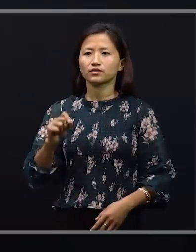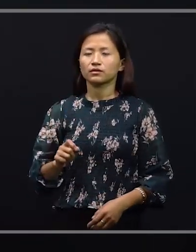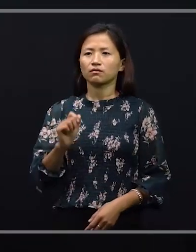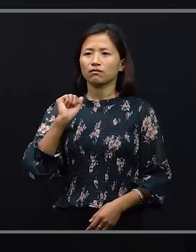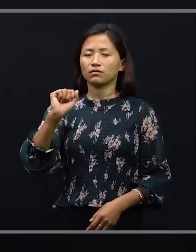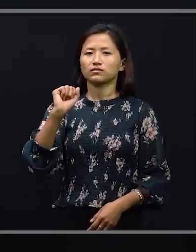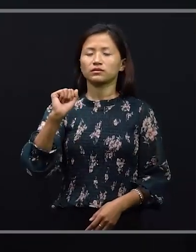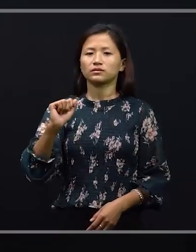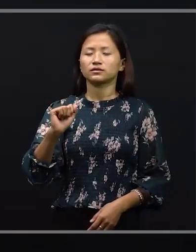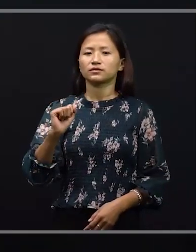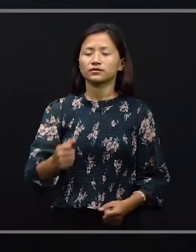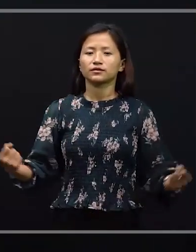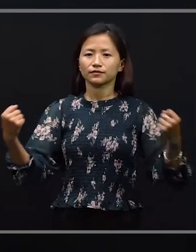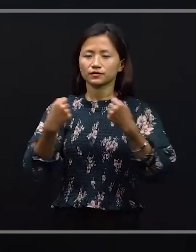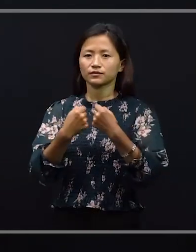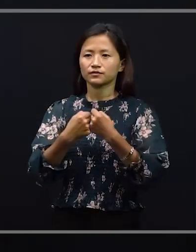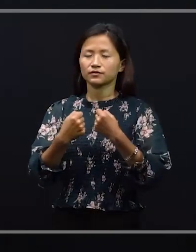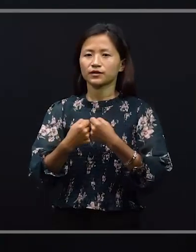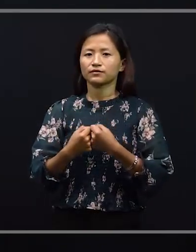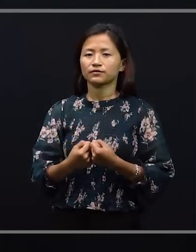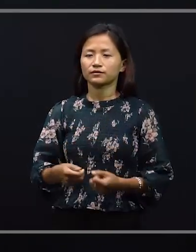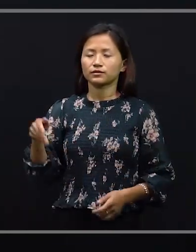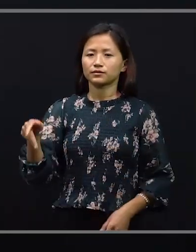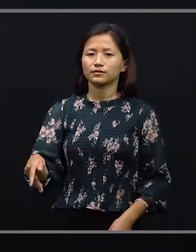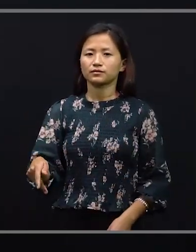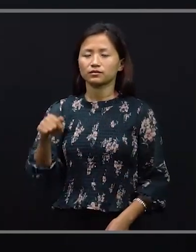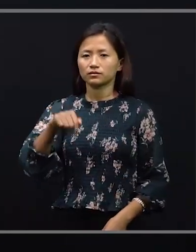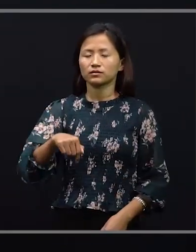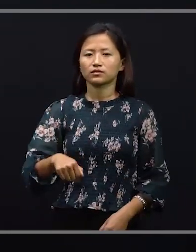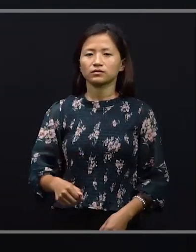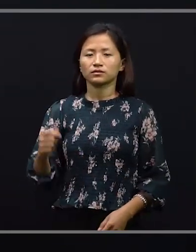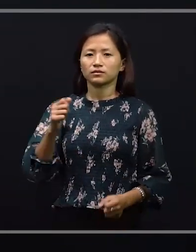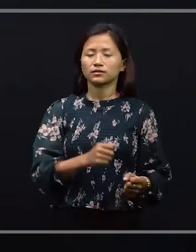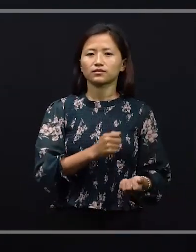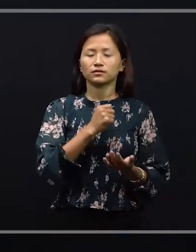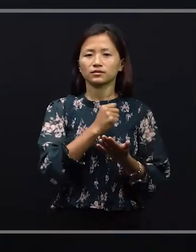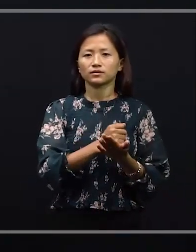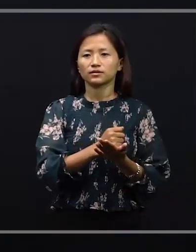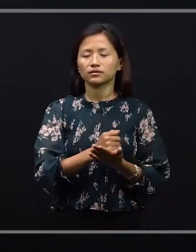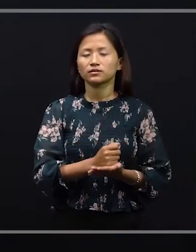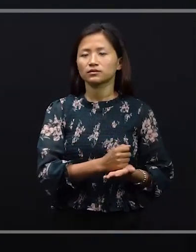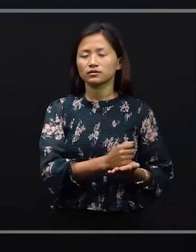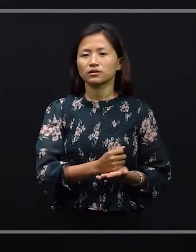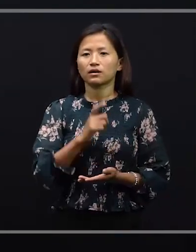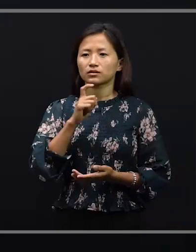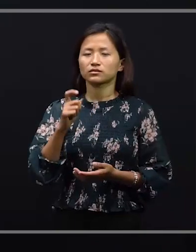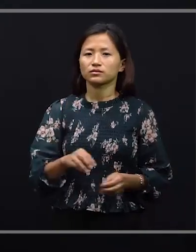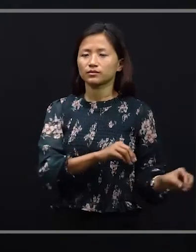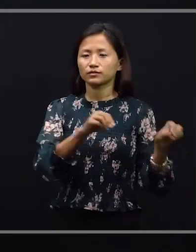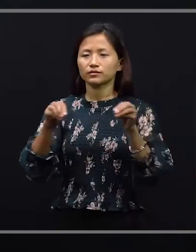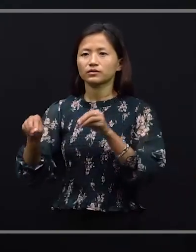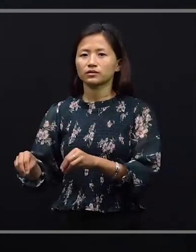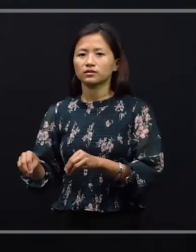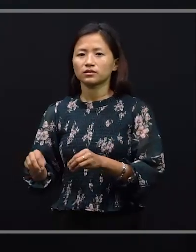independence, they have to fight for it. And so now they also decided to go for this movement which came to be called